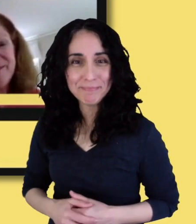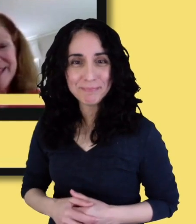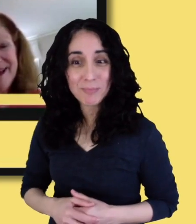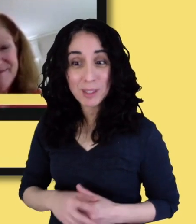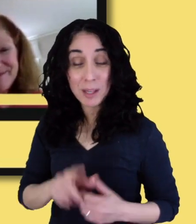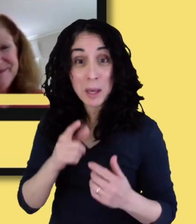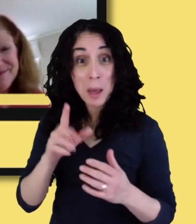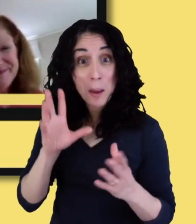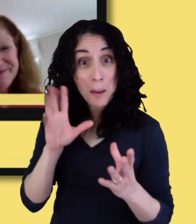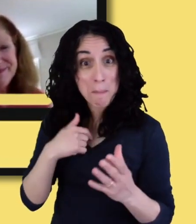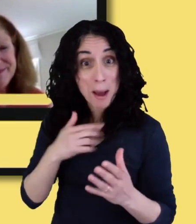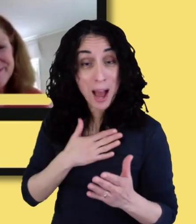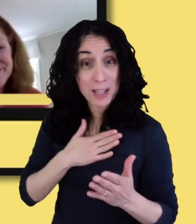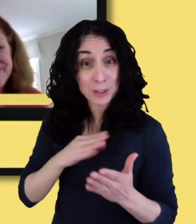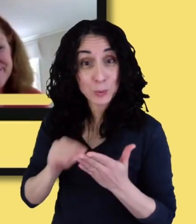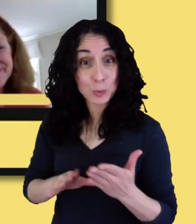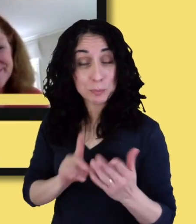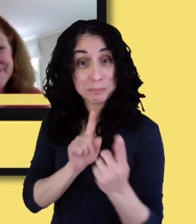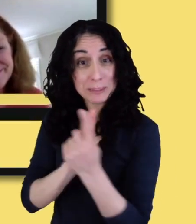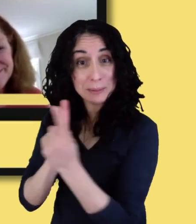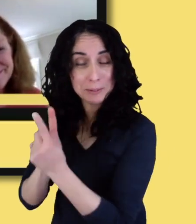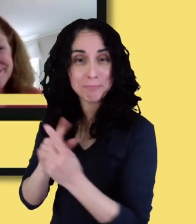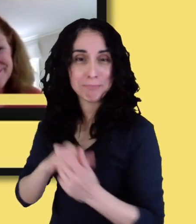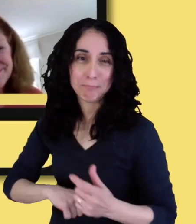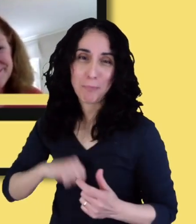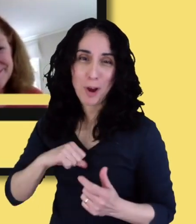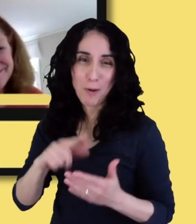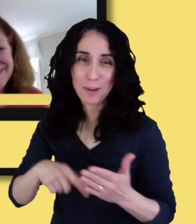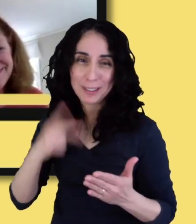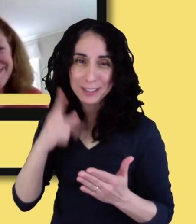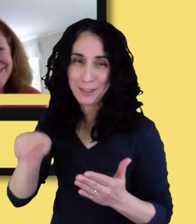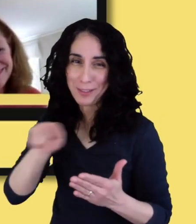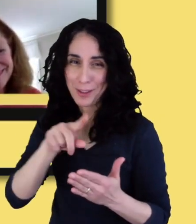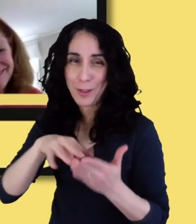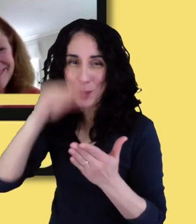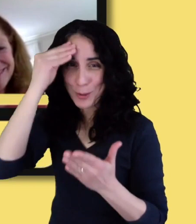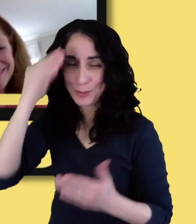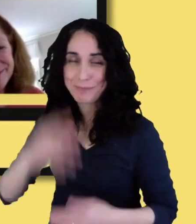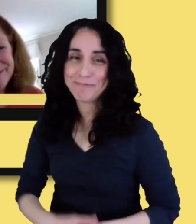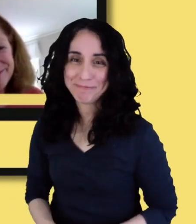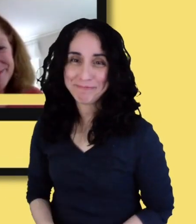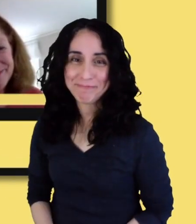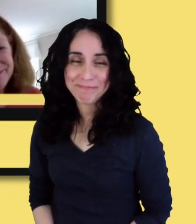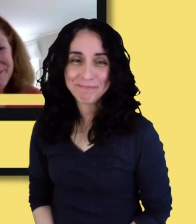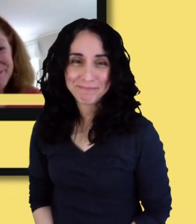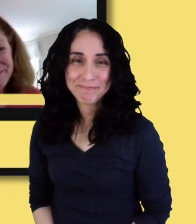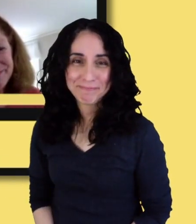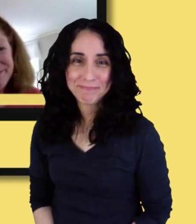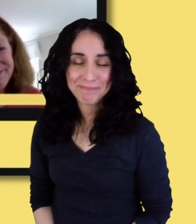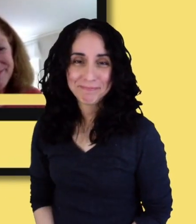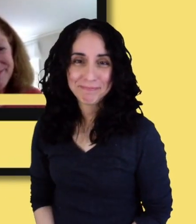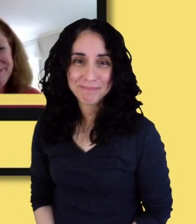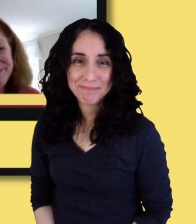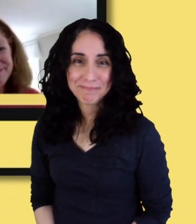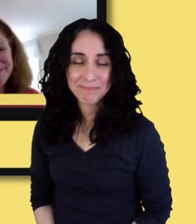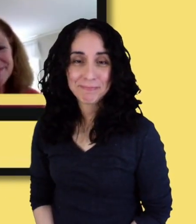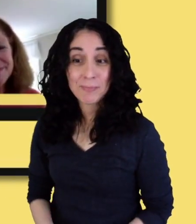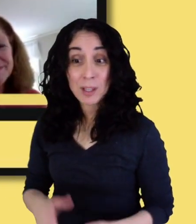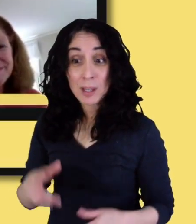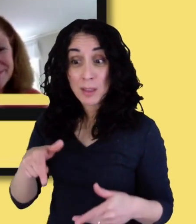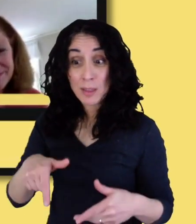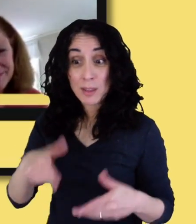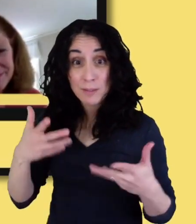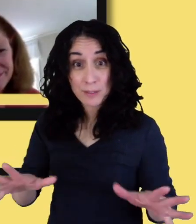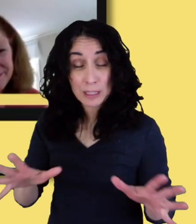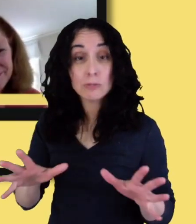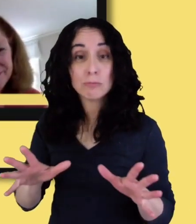seeing when I meet with them. I love that. If anyone has questions for you after this